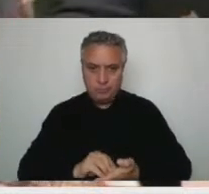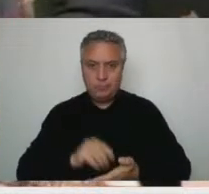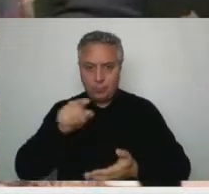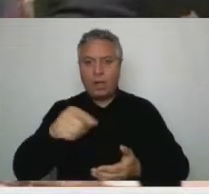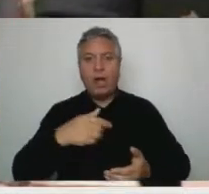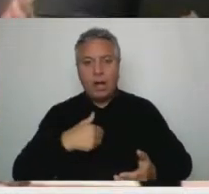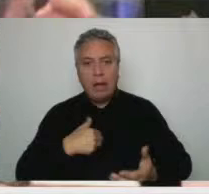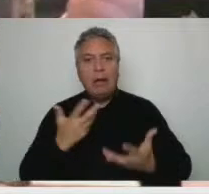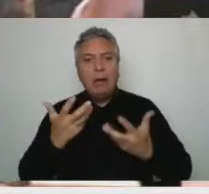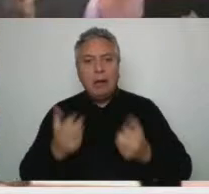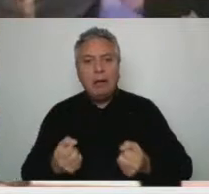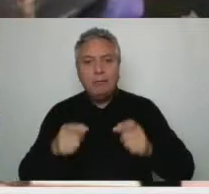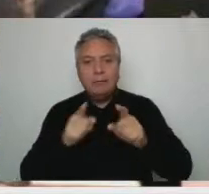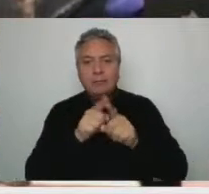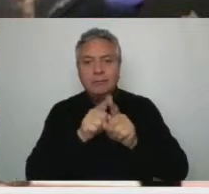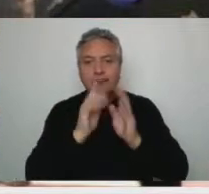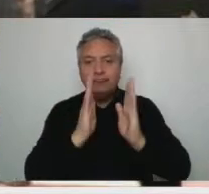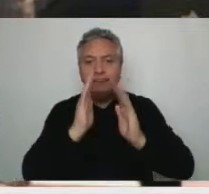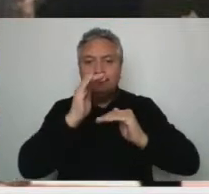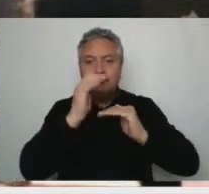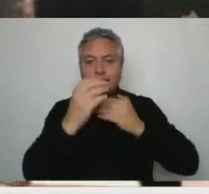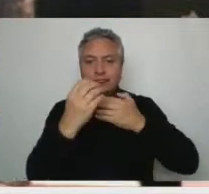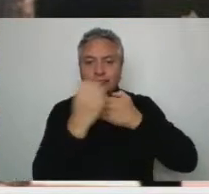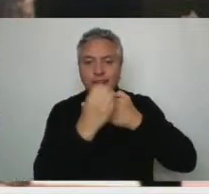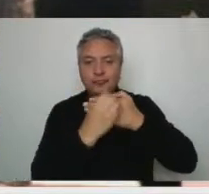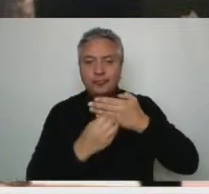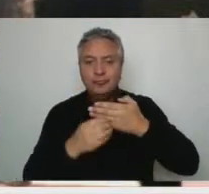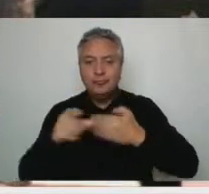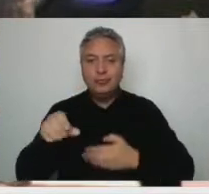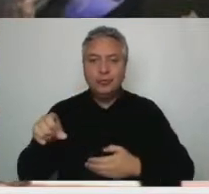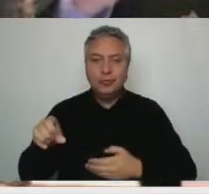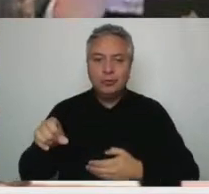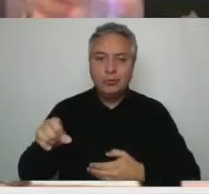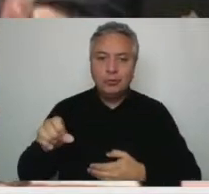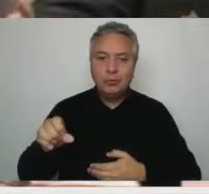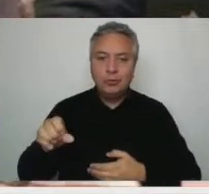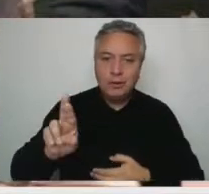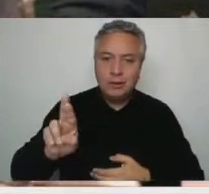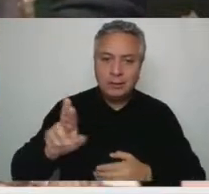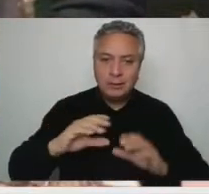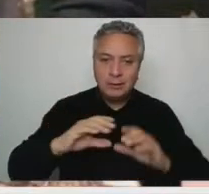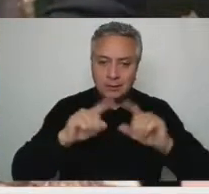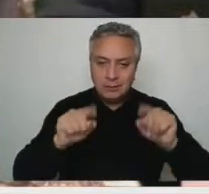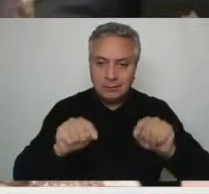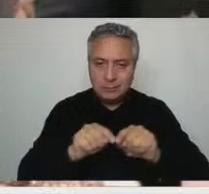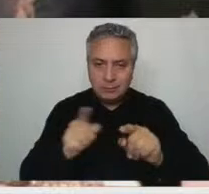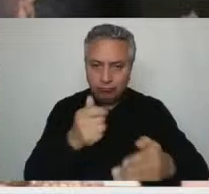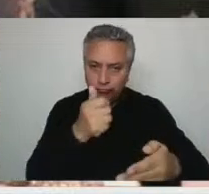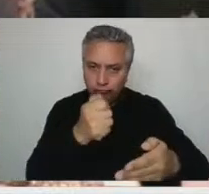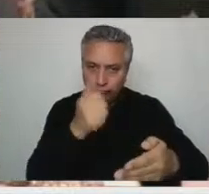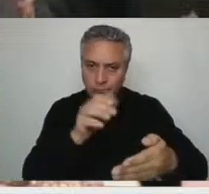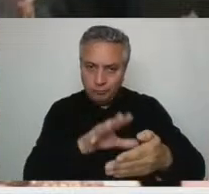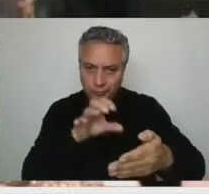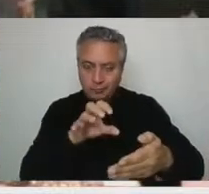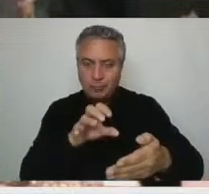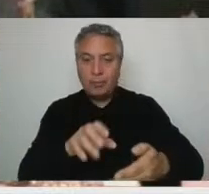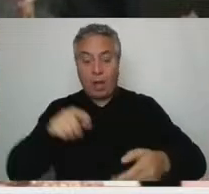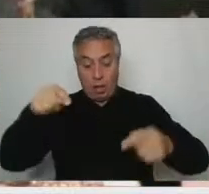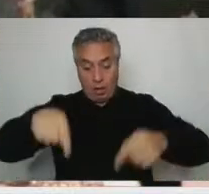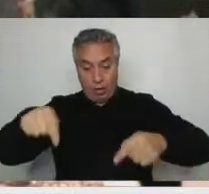have a QR code with that survey. This morning's